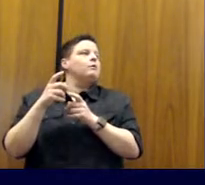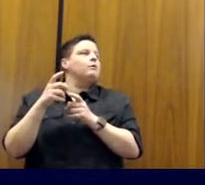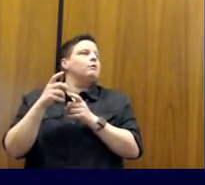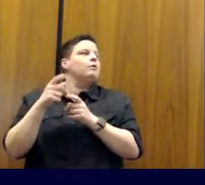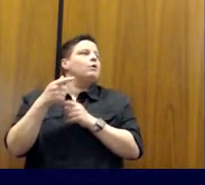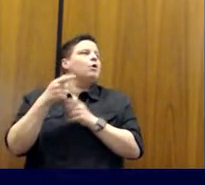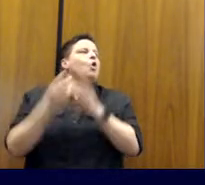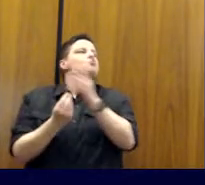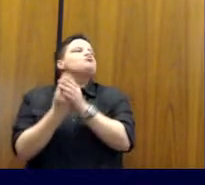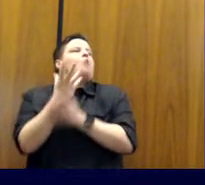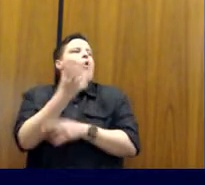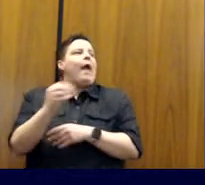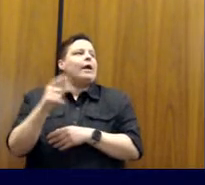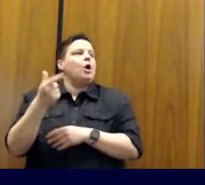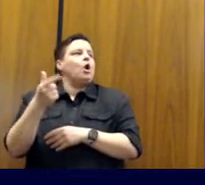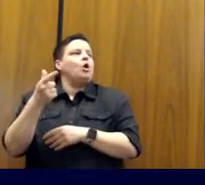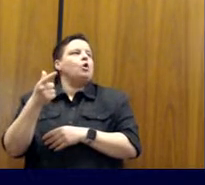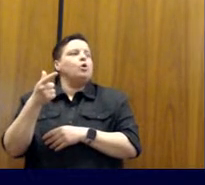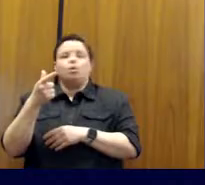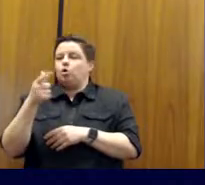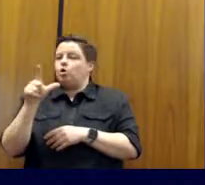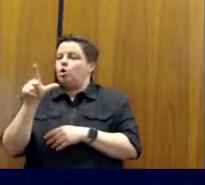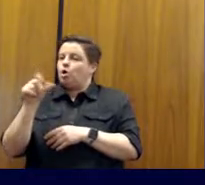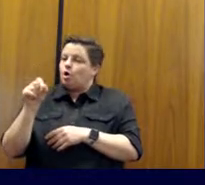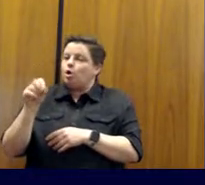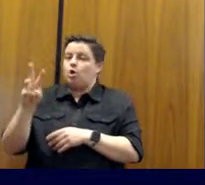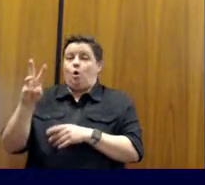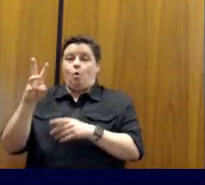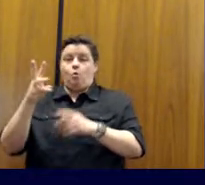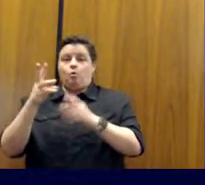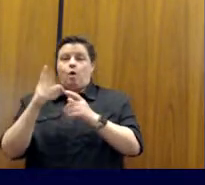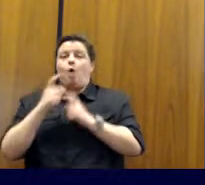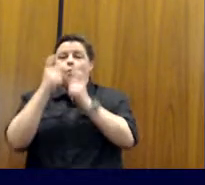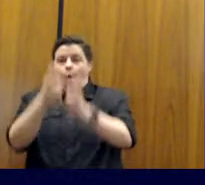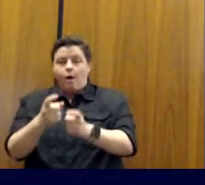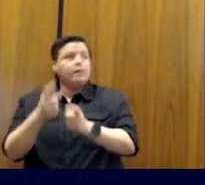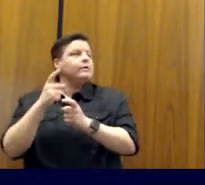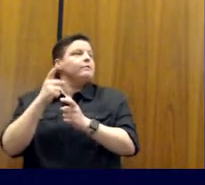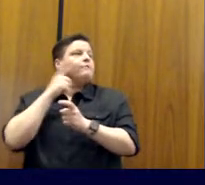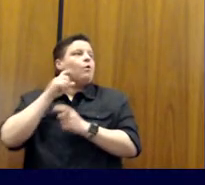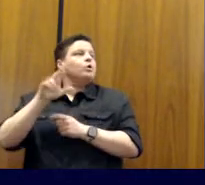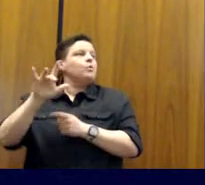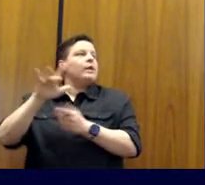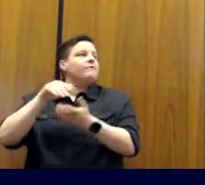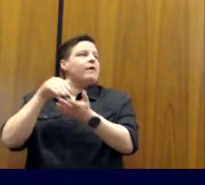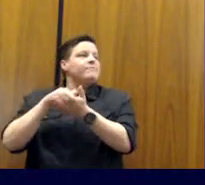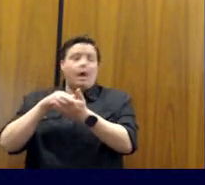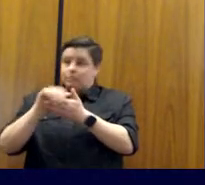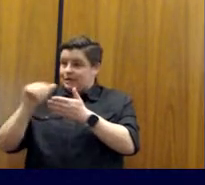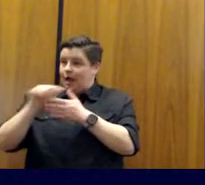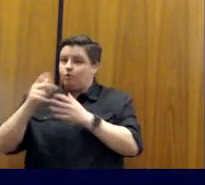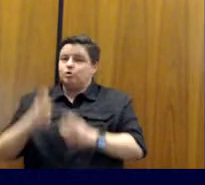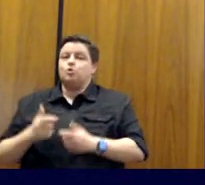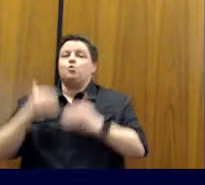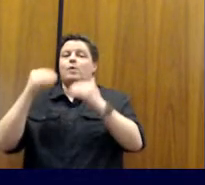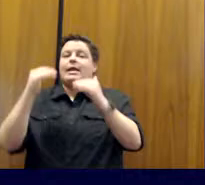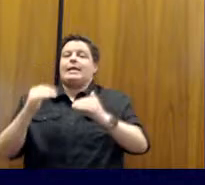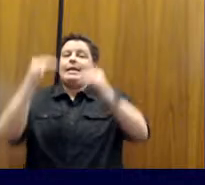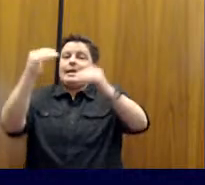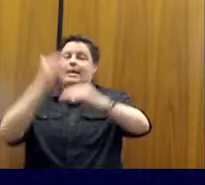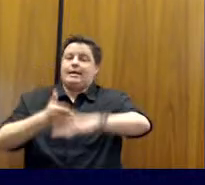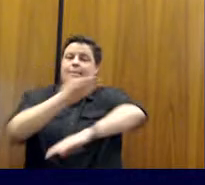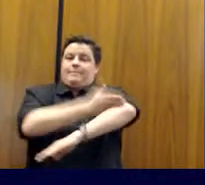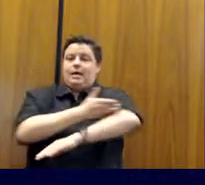Region 6 Perinatal Quality Collaborative to enhance birth outcomes, reduce health